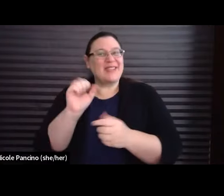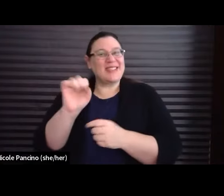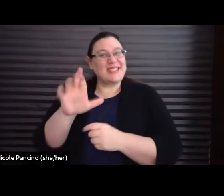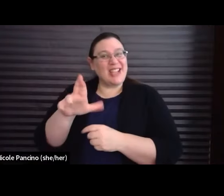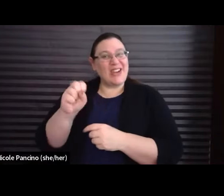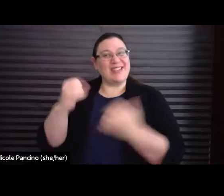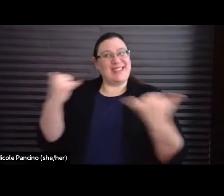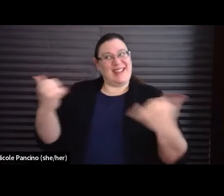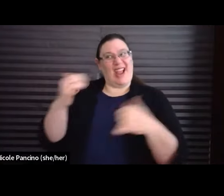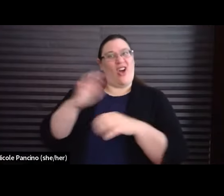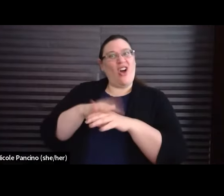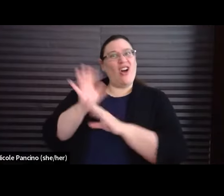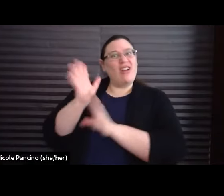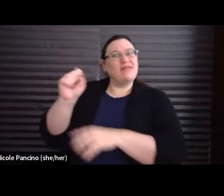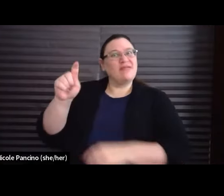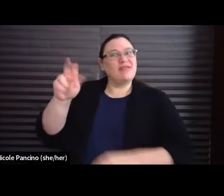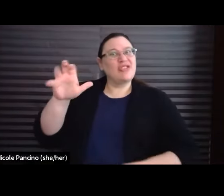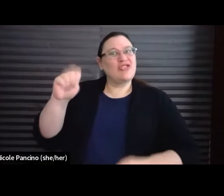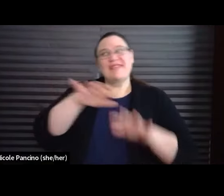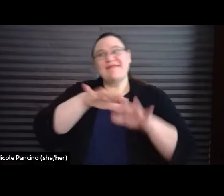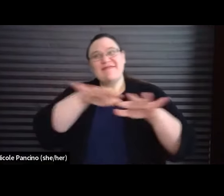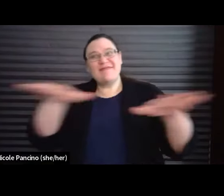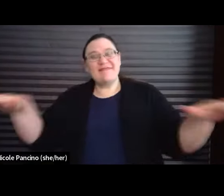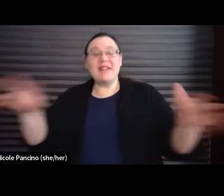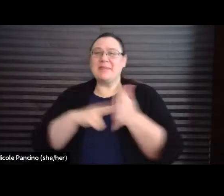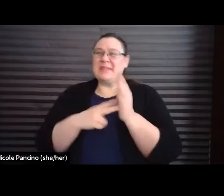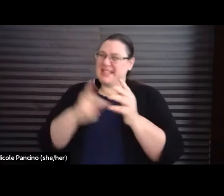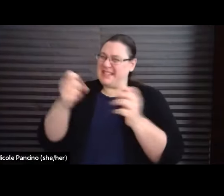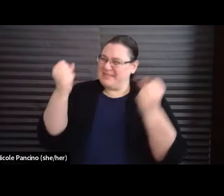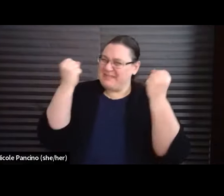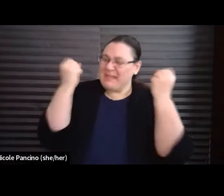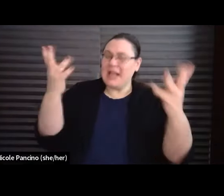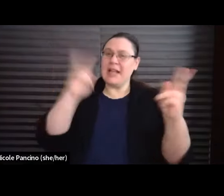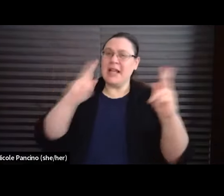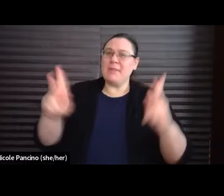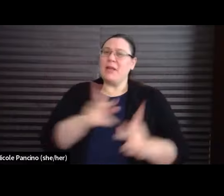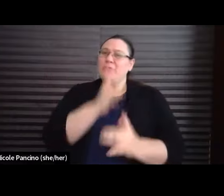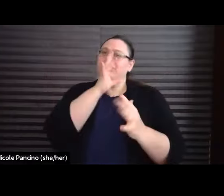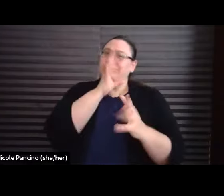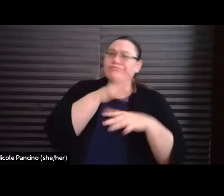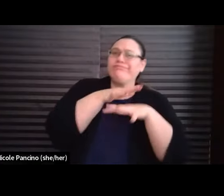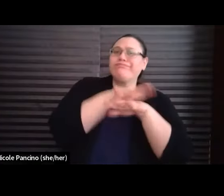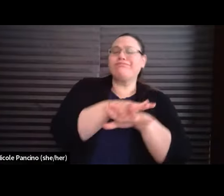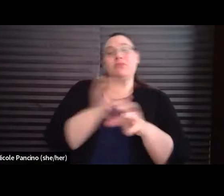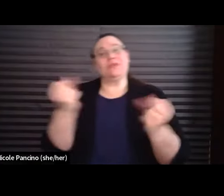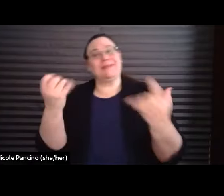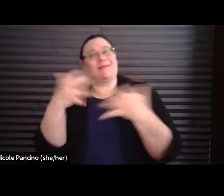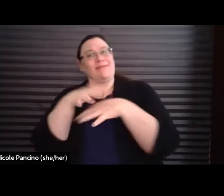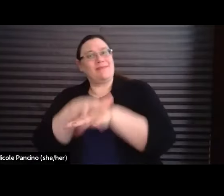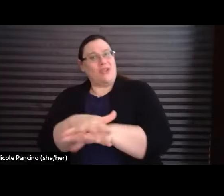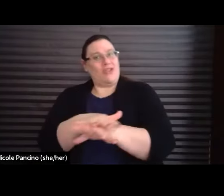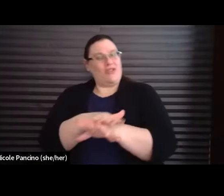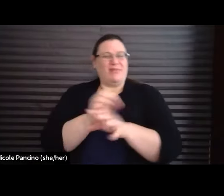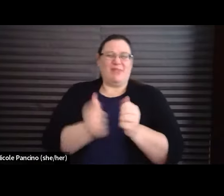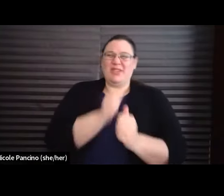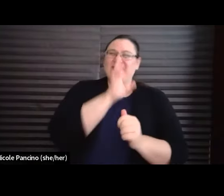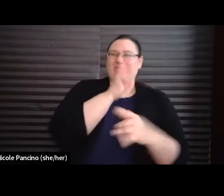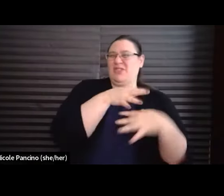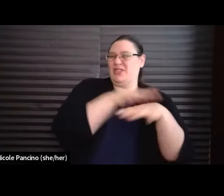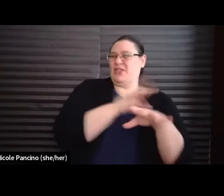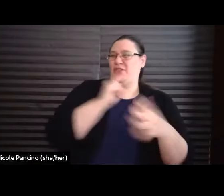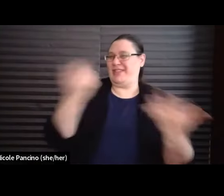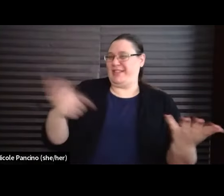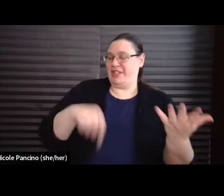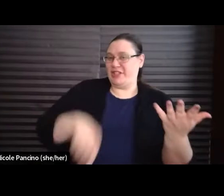studios require a small army of voiceover talent to make sure the magic on screen translates for everyone at home. That's